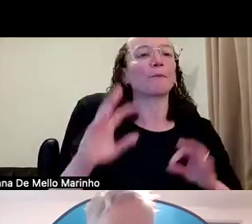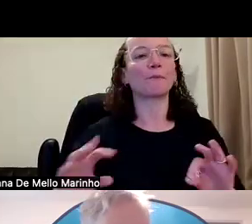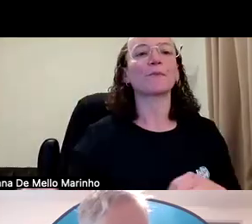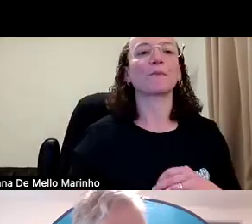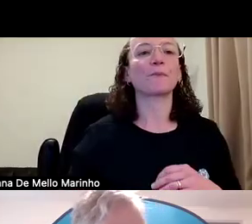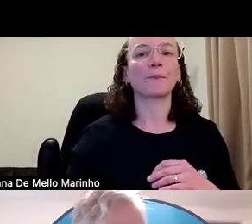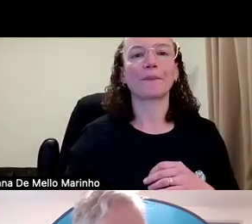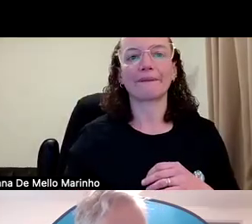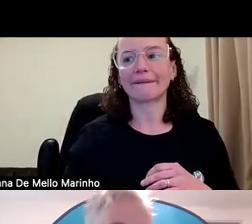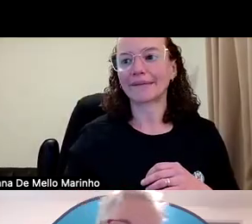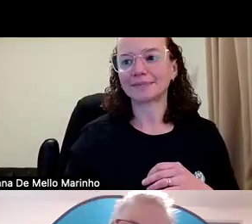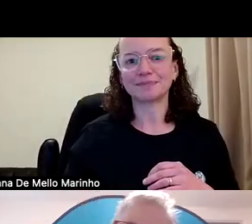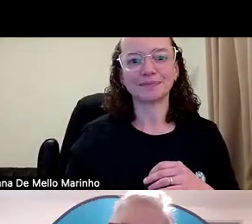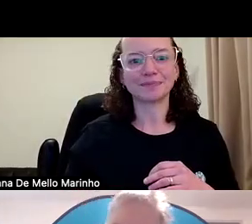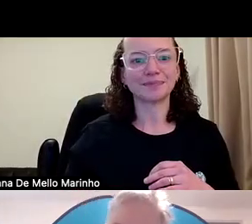Beautiful.